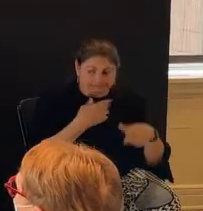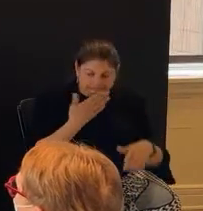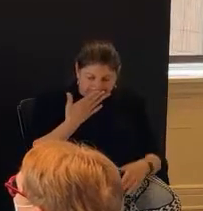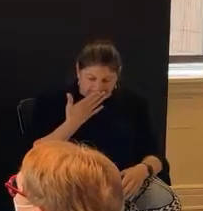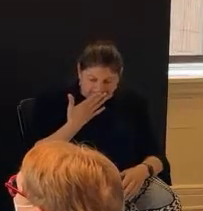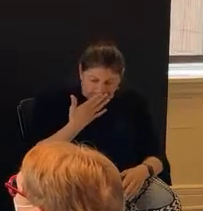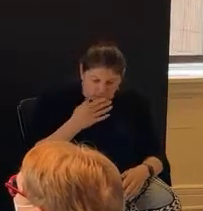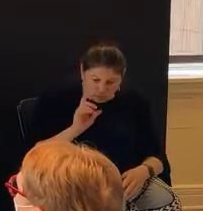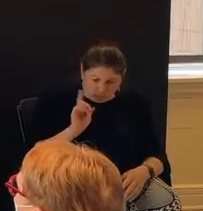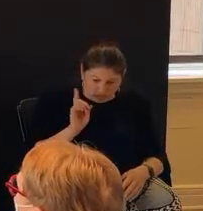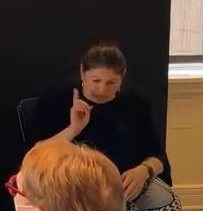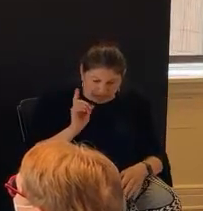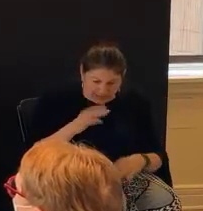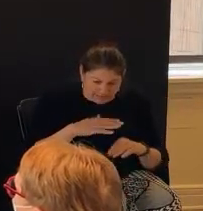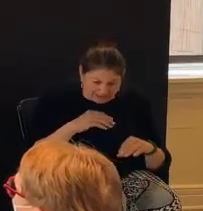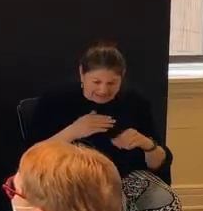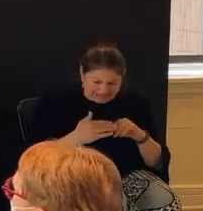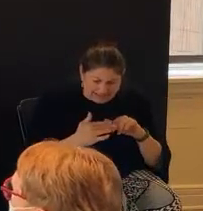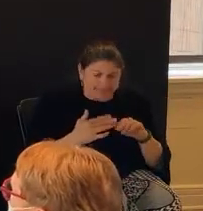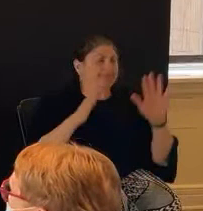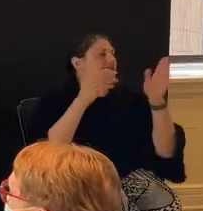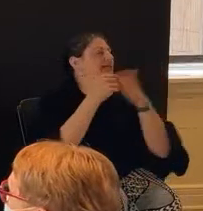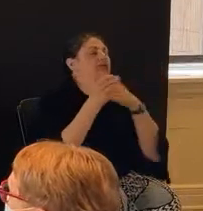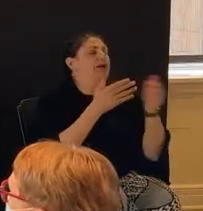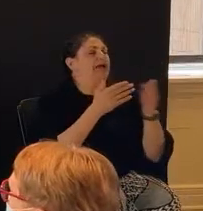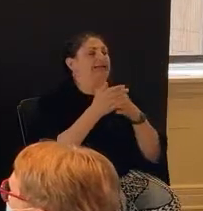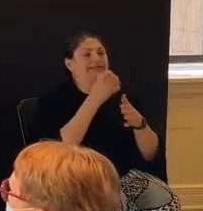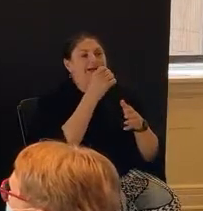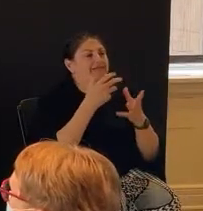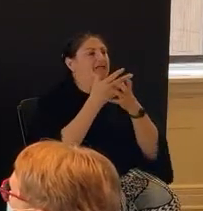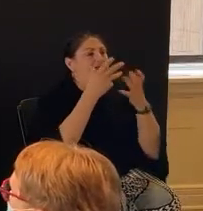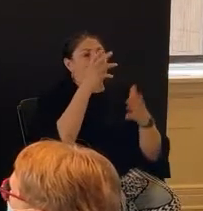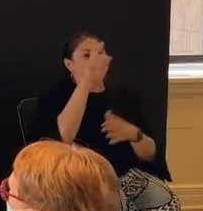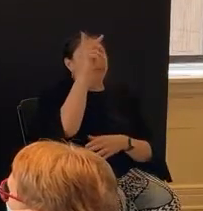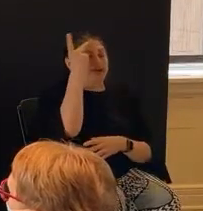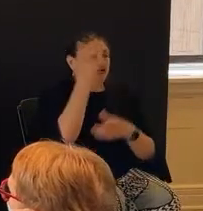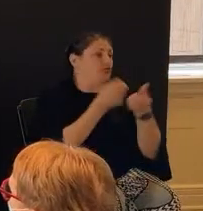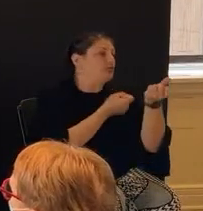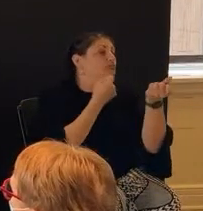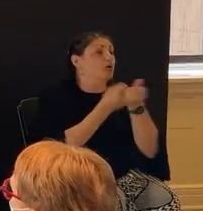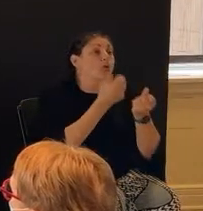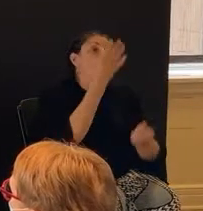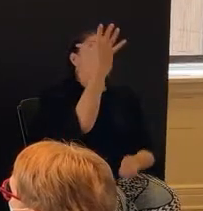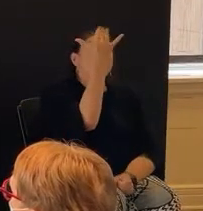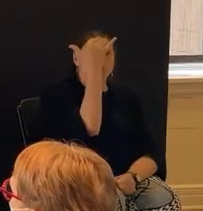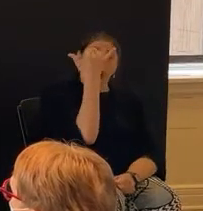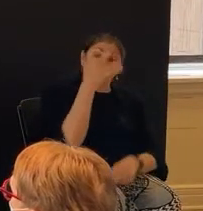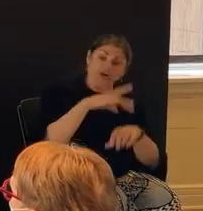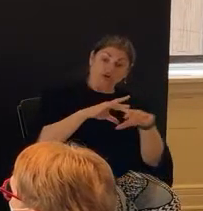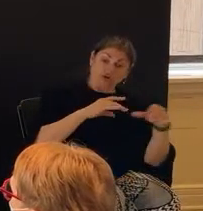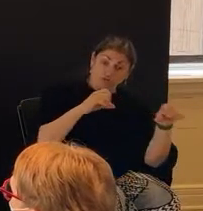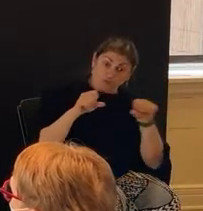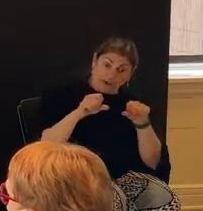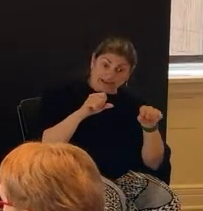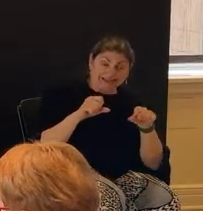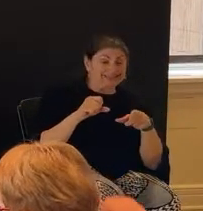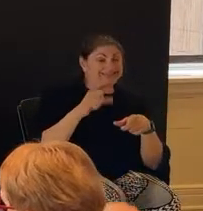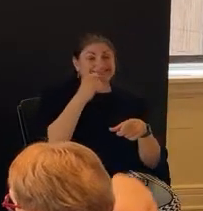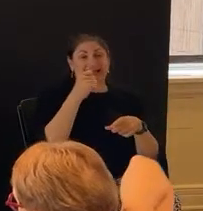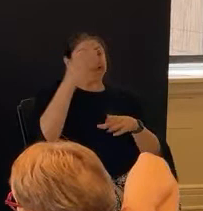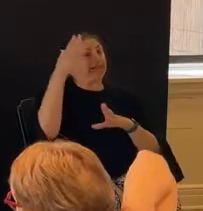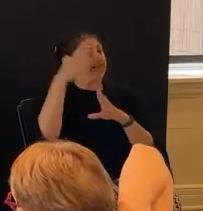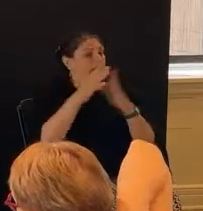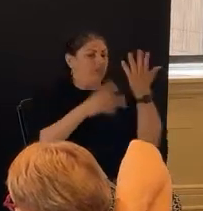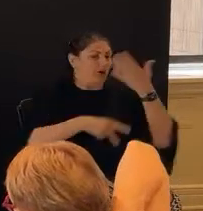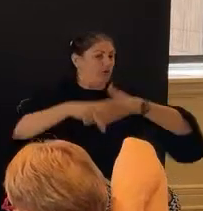out. Okay, it's not getting much political traction because earthquakes are not a high political priority here because we just